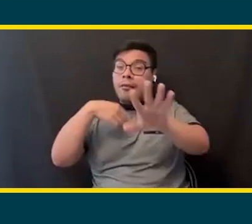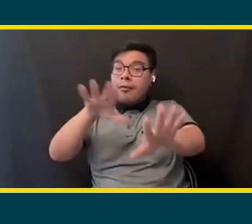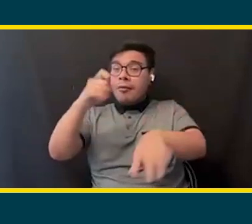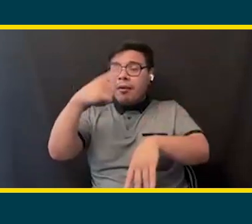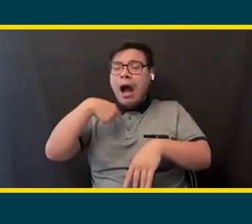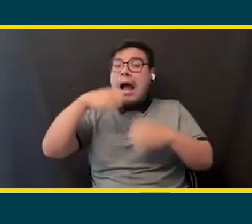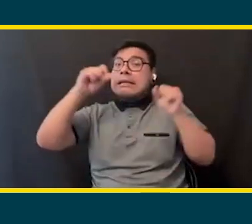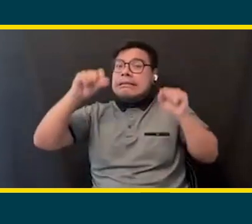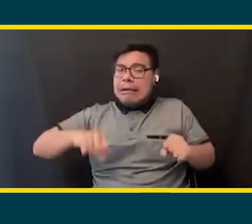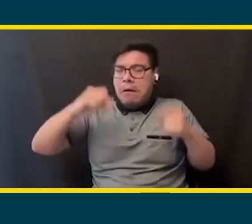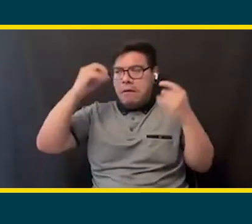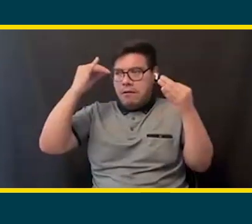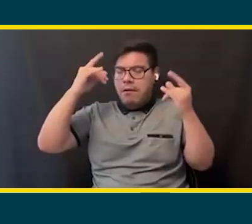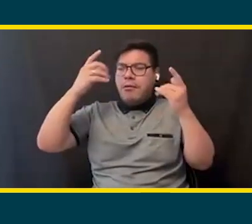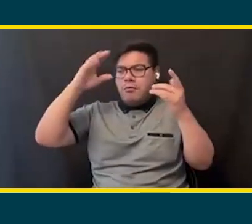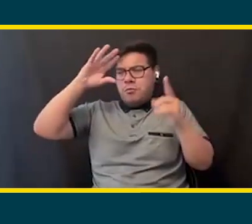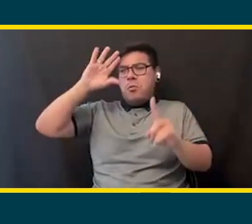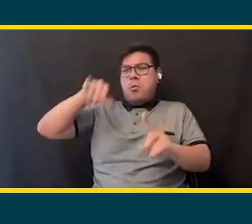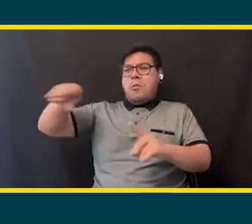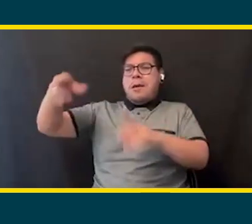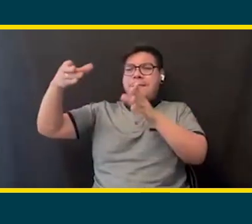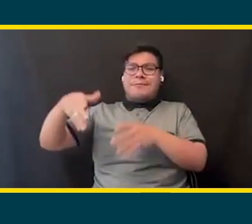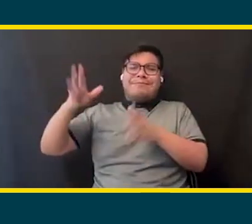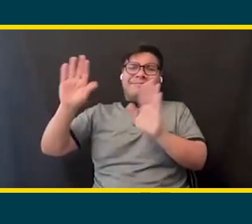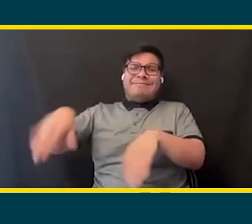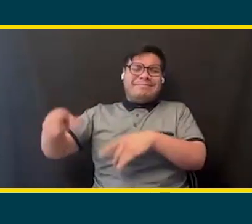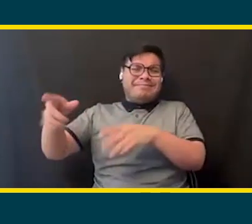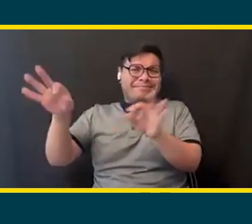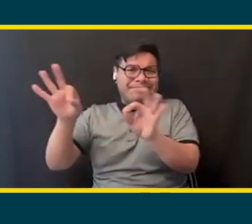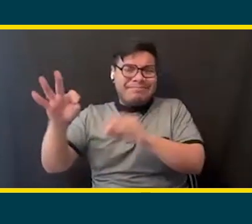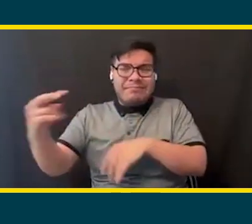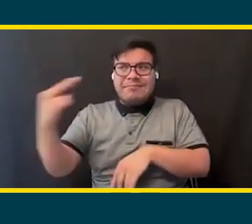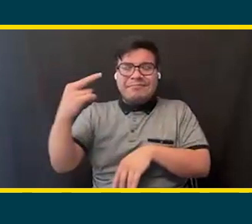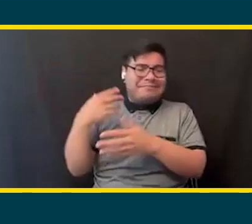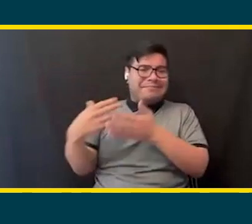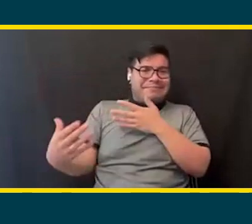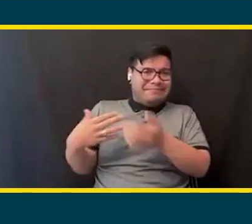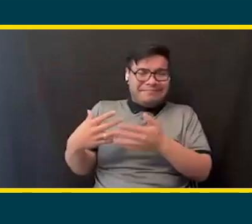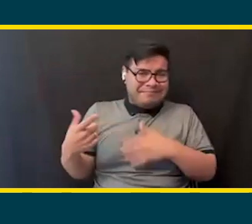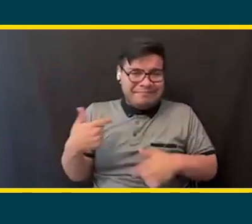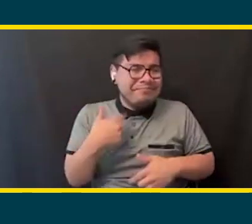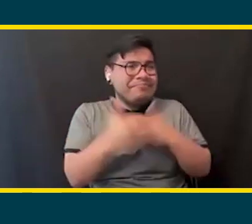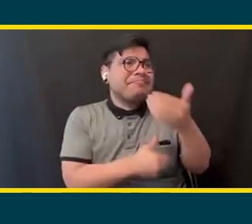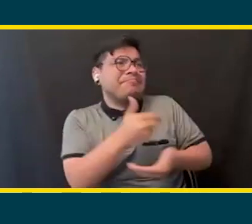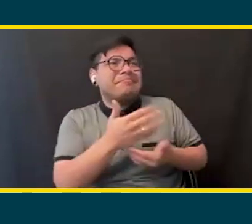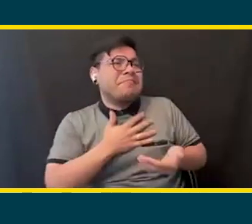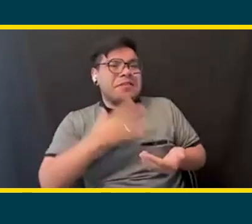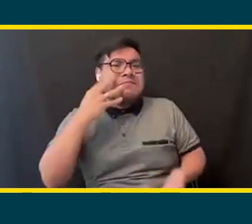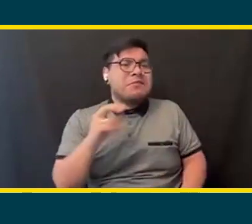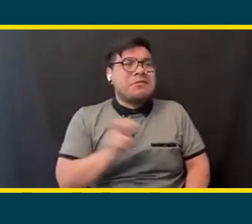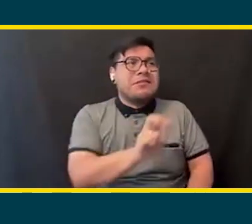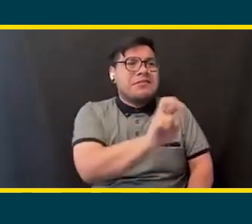you know, that person saying that to me doesn't matter, and them watching me doesn't matter, I'm going to be on my experience, I'm going to be in my experience,